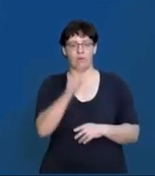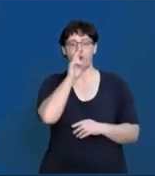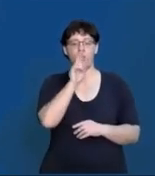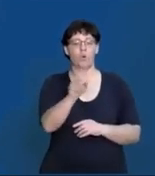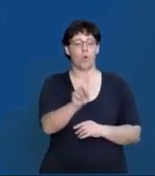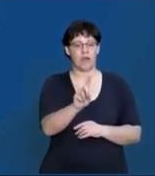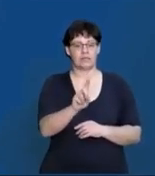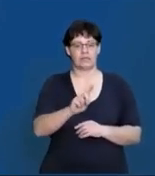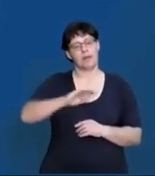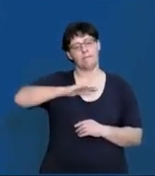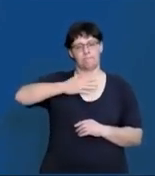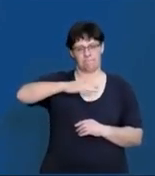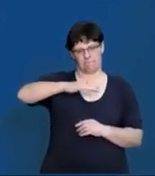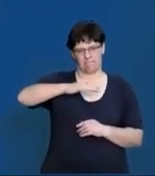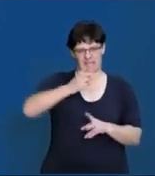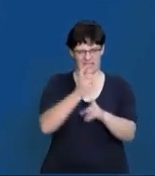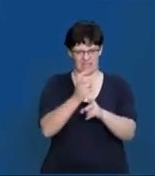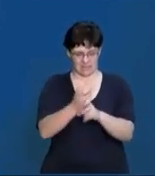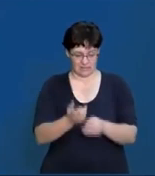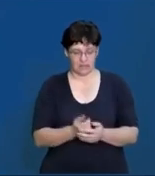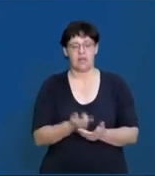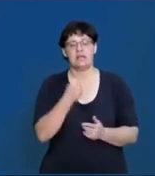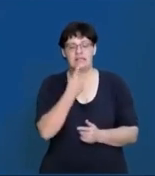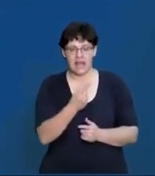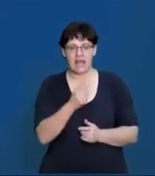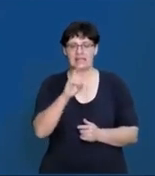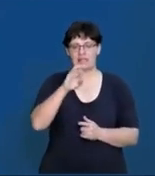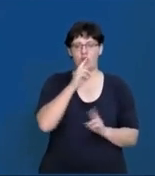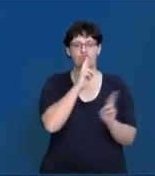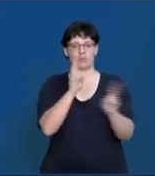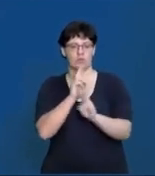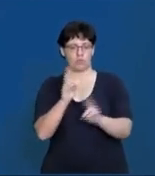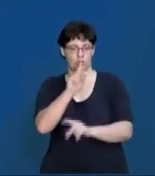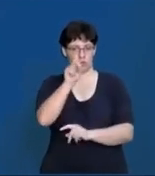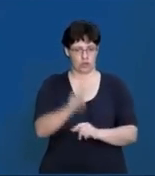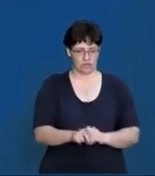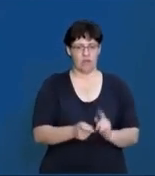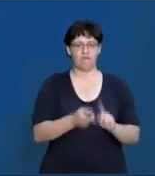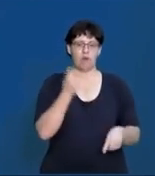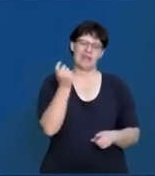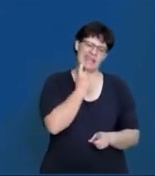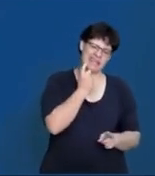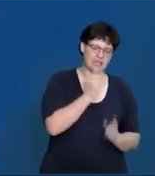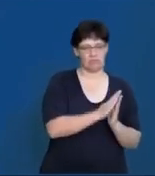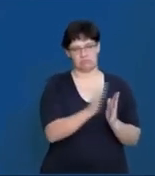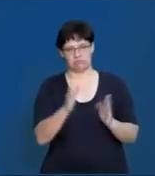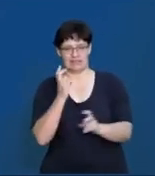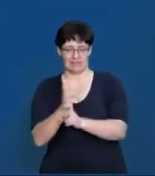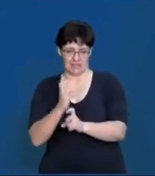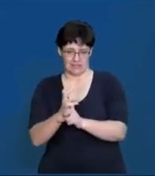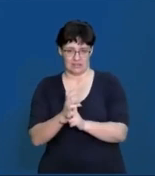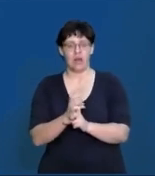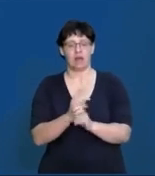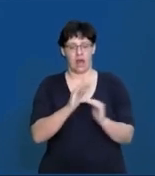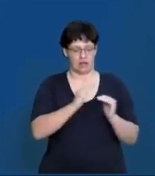continue, now we look at the middle order cognitive questions. These are items in the data response questions. They range from easy